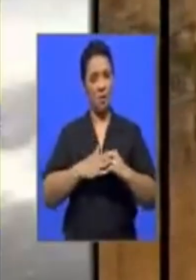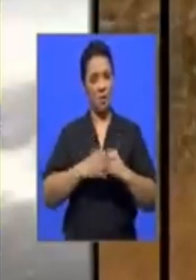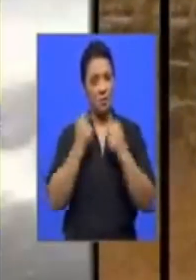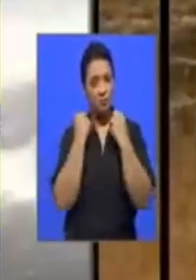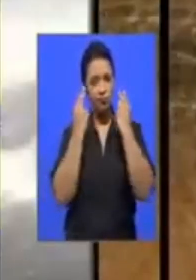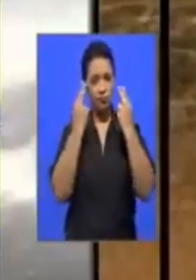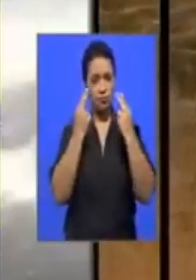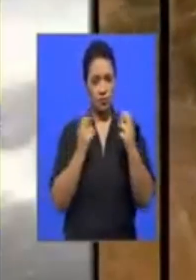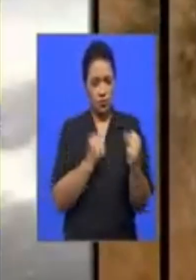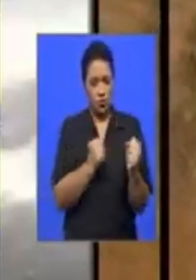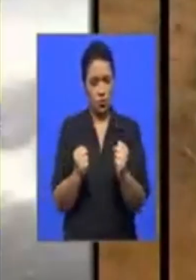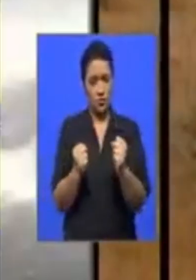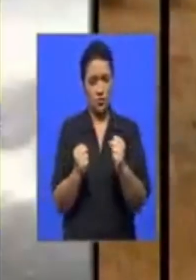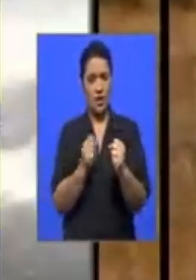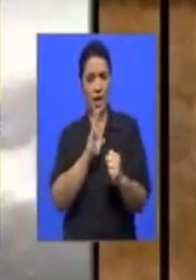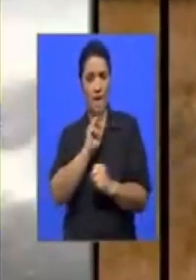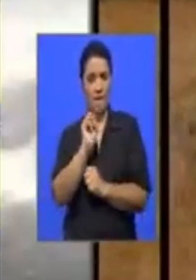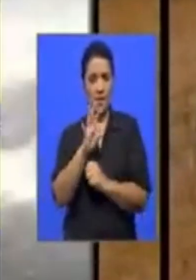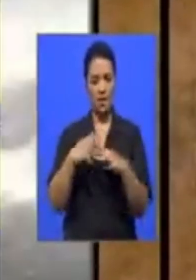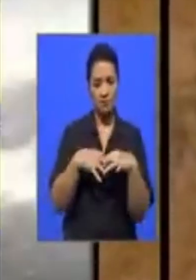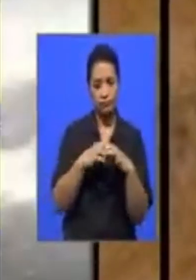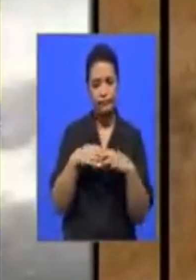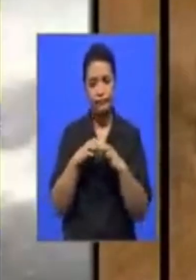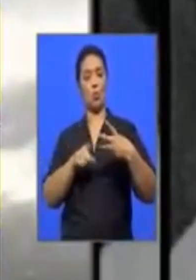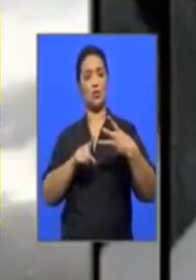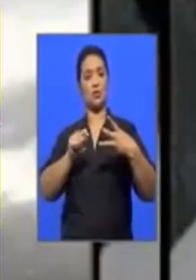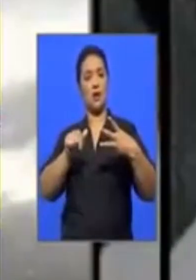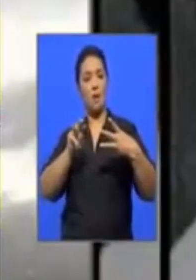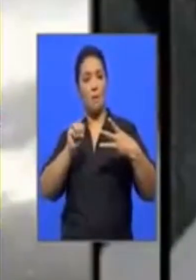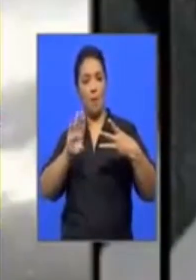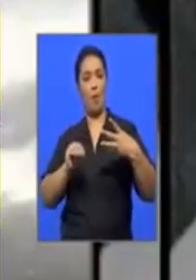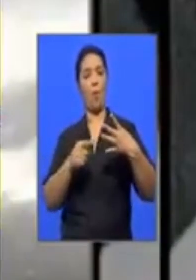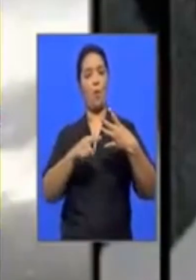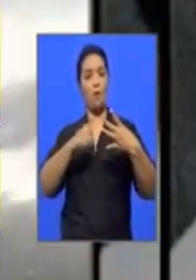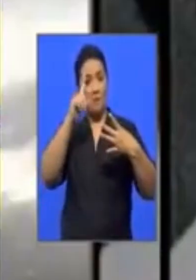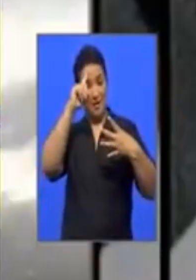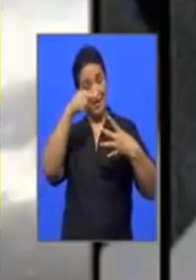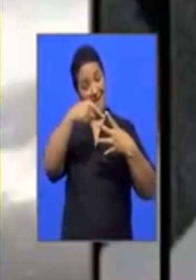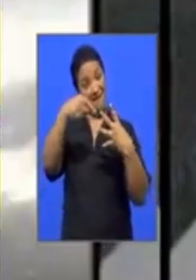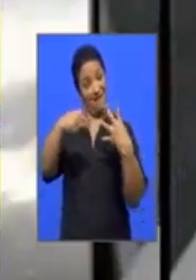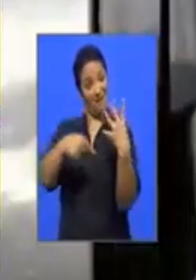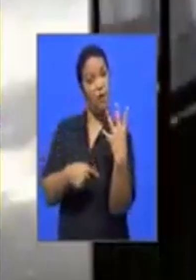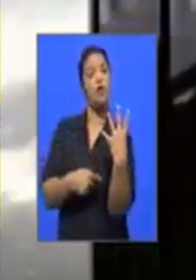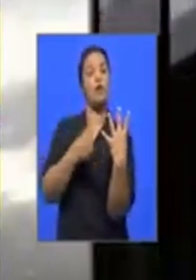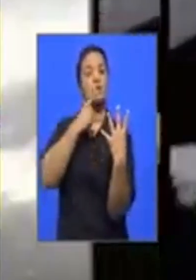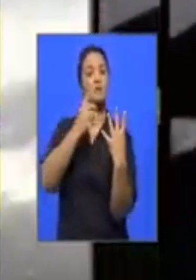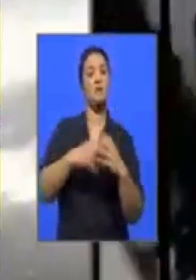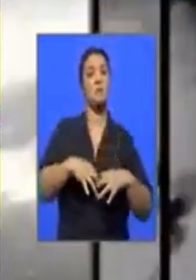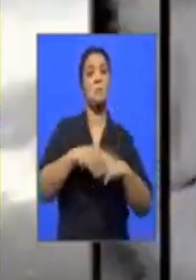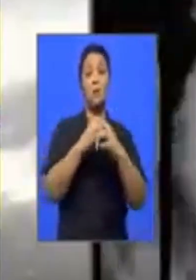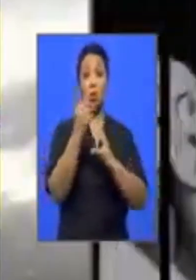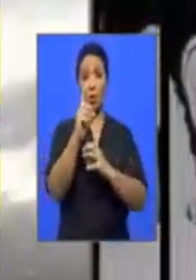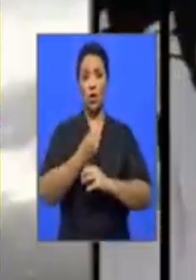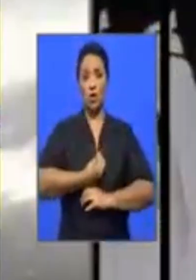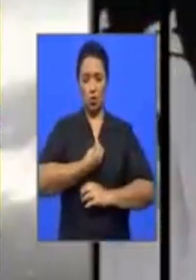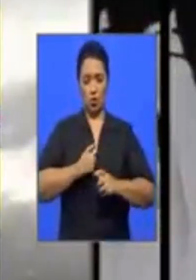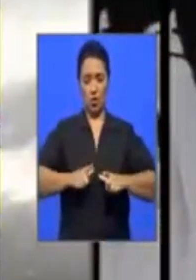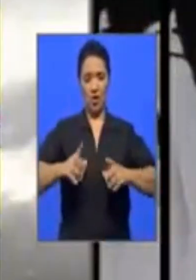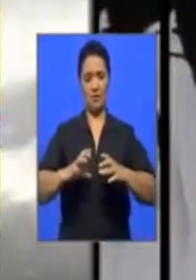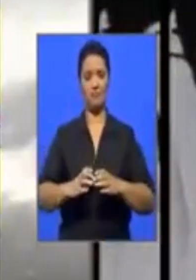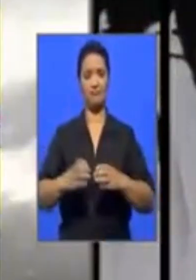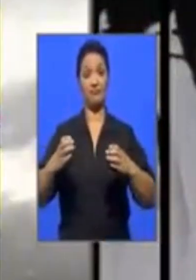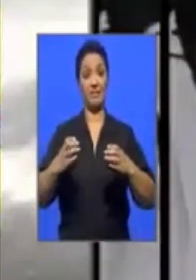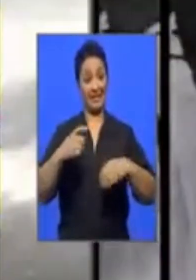1962. Fortunately, Oliver Tambo was already in exile. In 1963, Tambo went